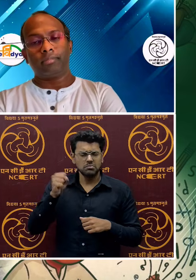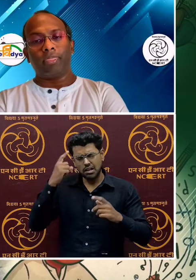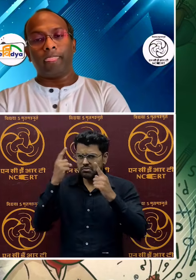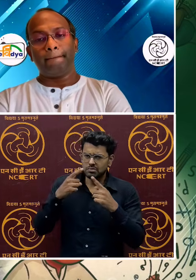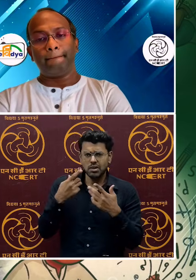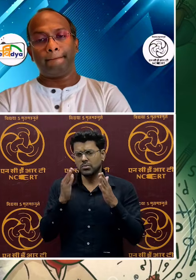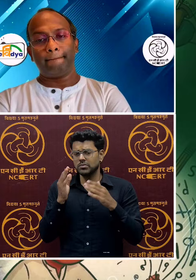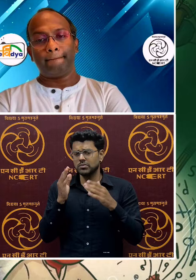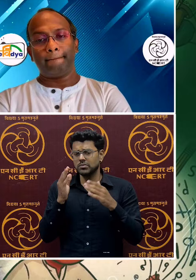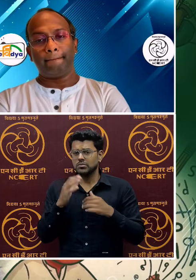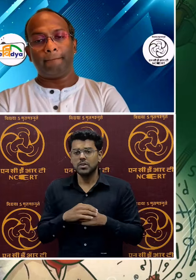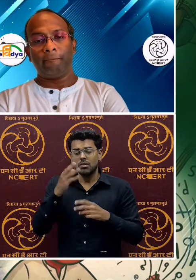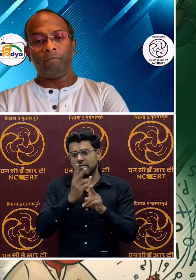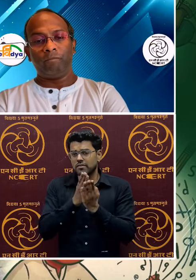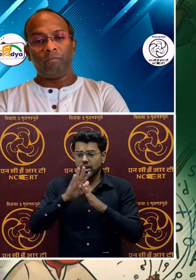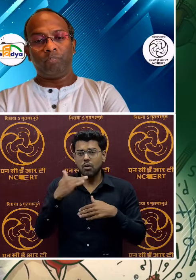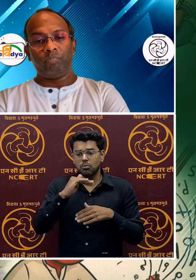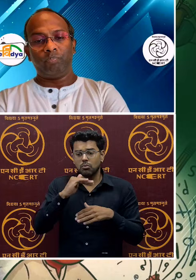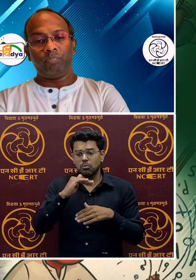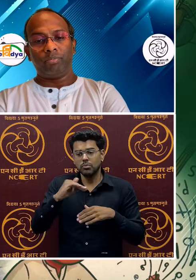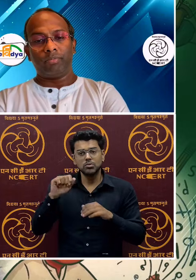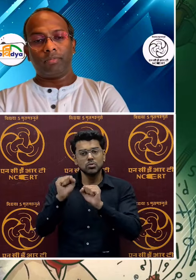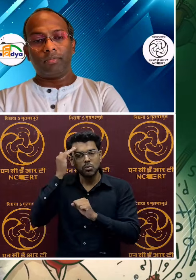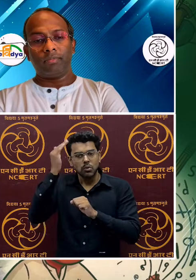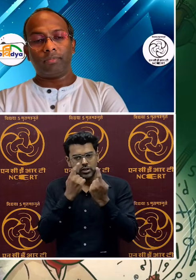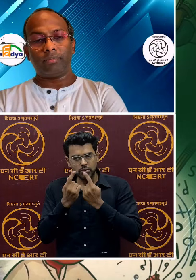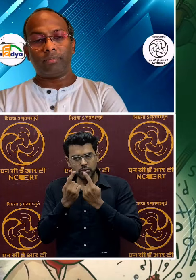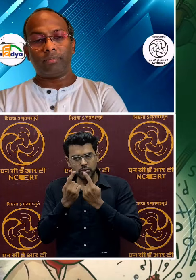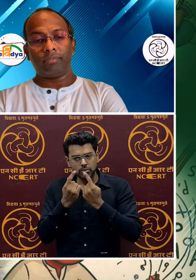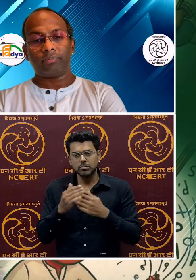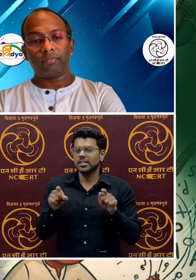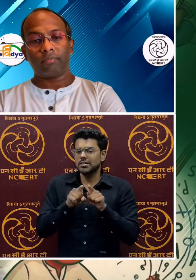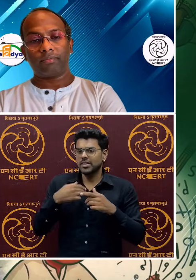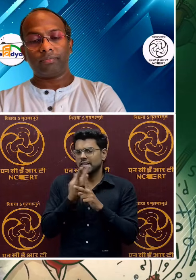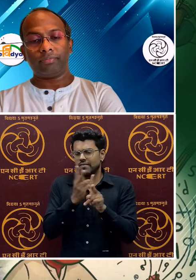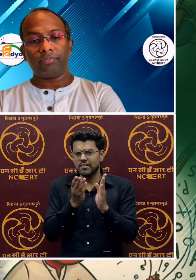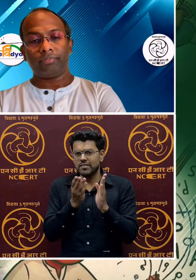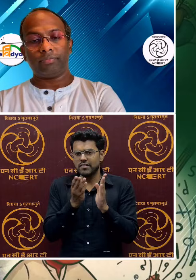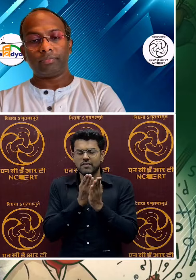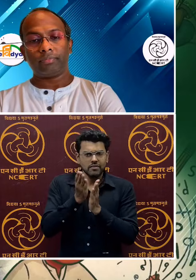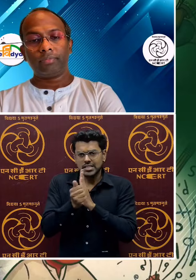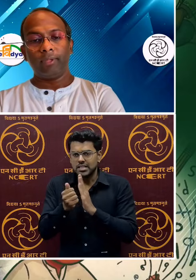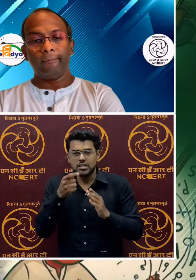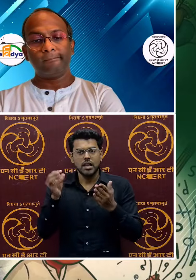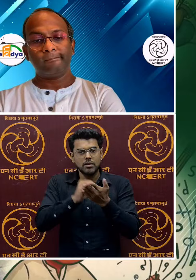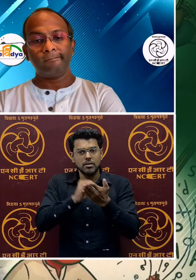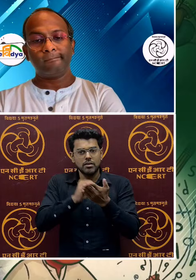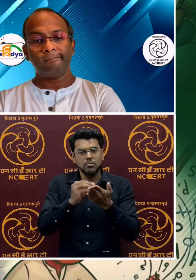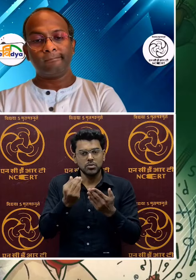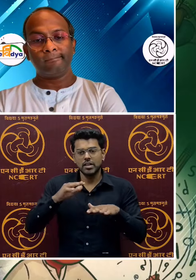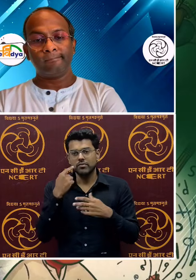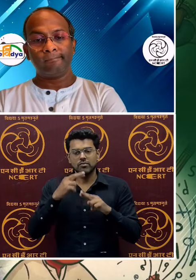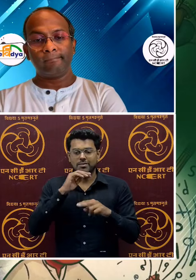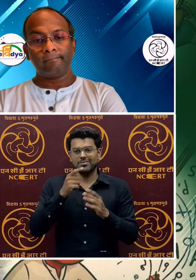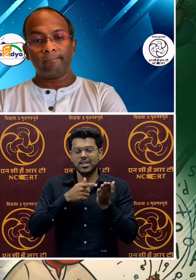should be kept open, and there are different ways to test a child's knowledge. And I think such different techniques should be applied whether you are